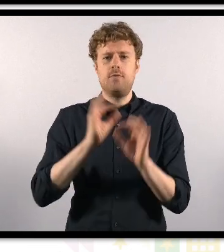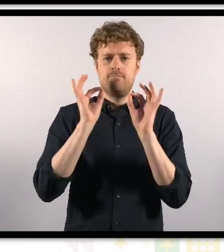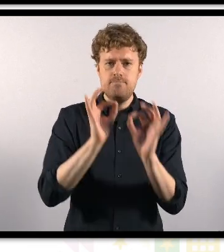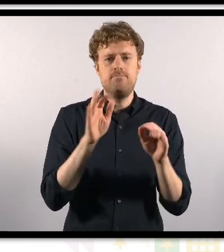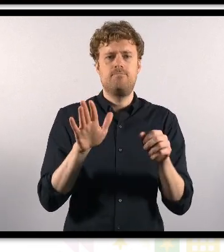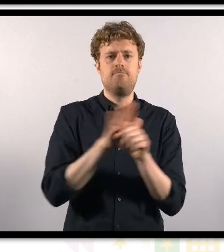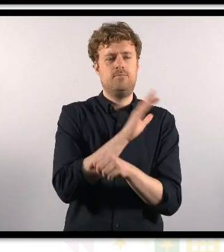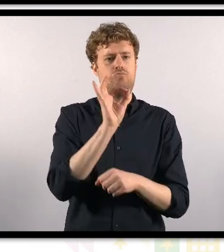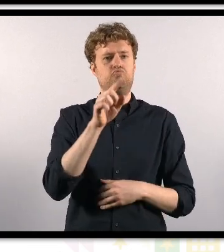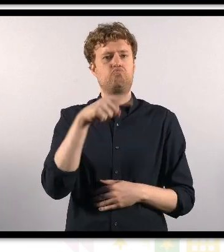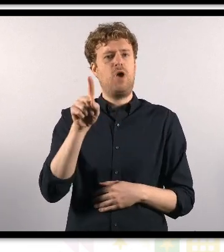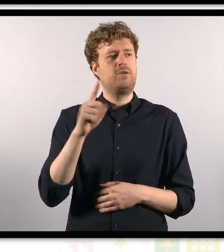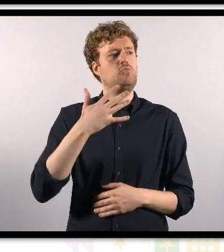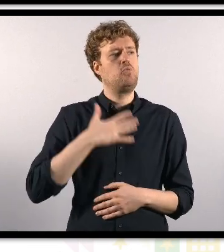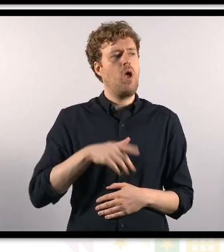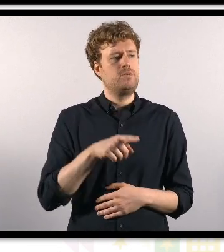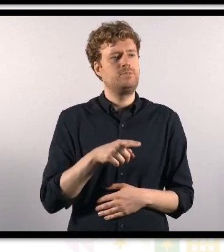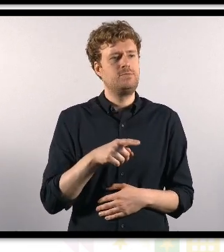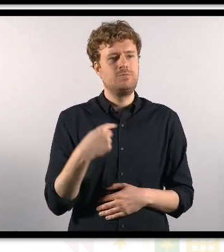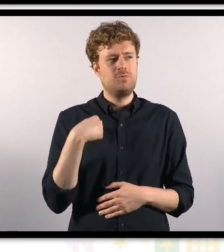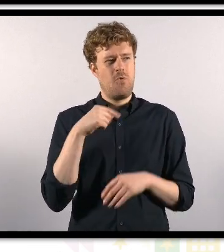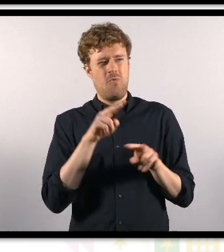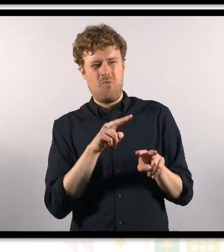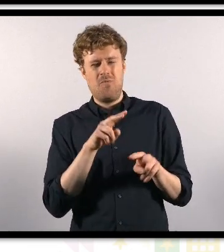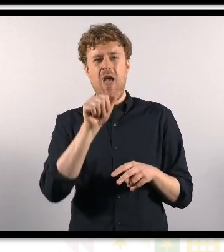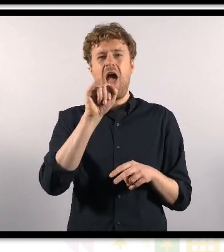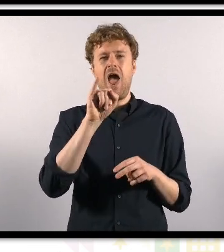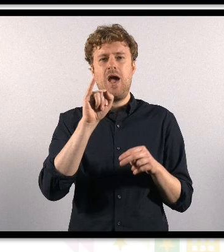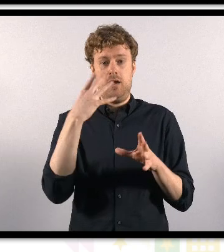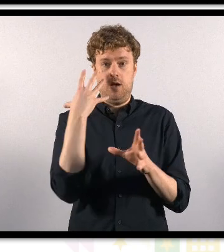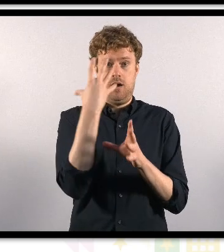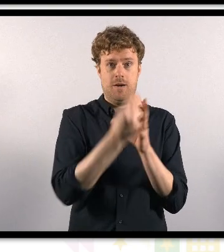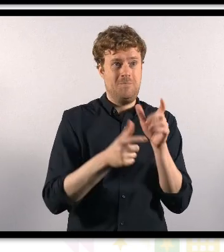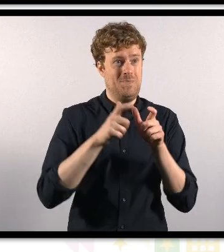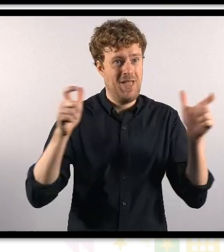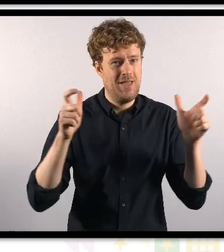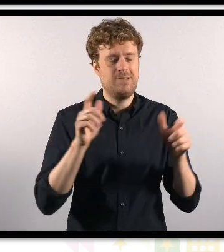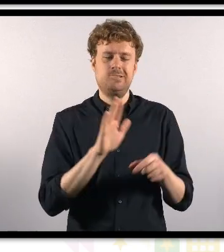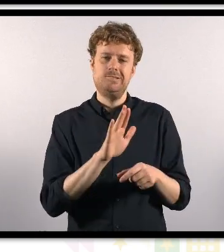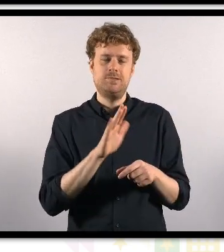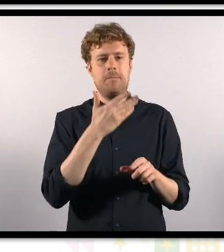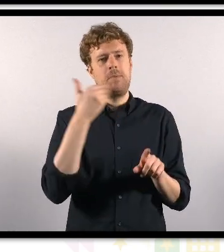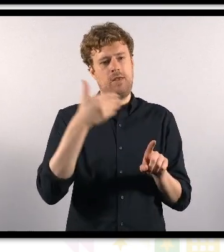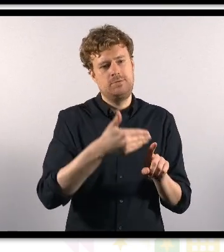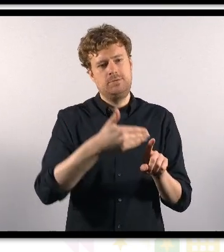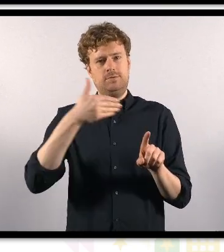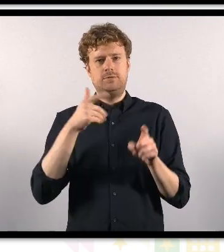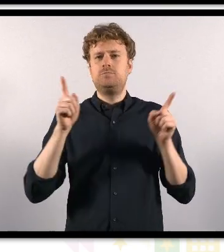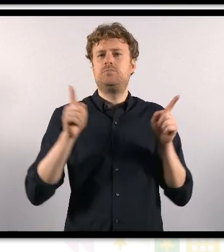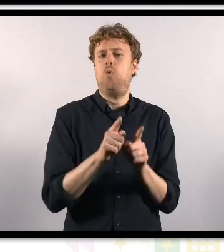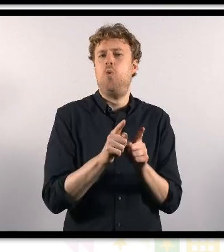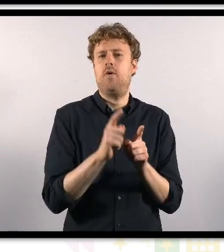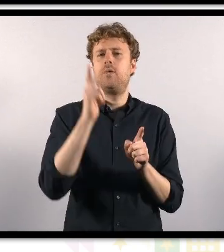came to the realization that we need to build what we like to call building block capabilities. Capabilities that are of high